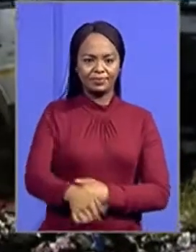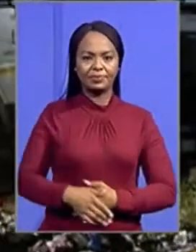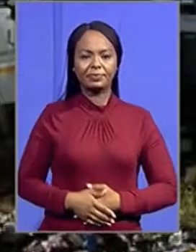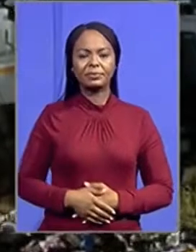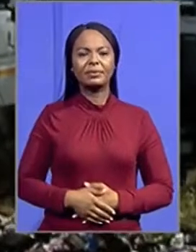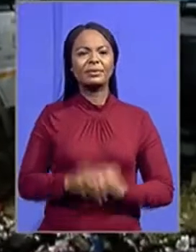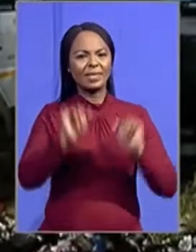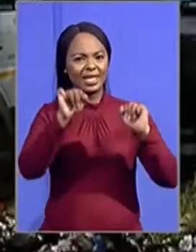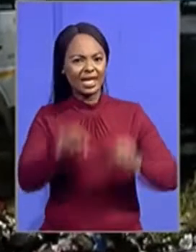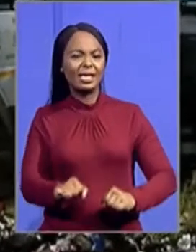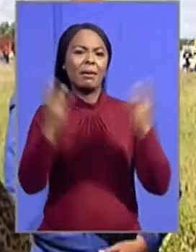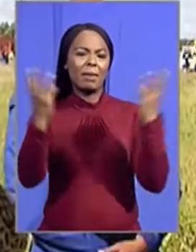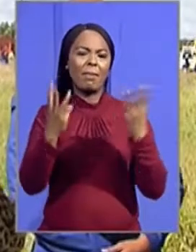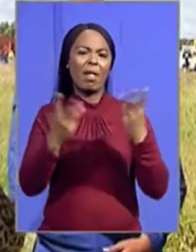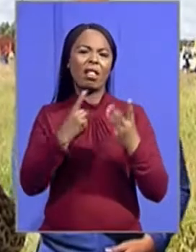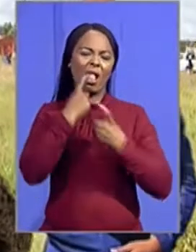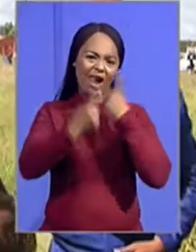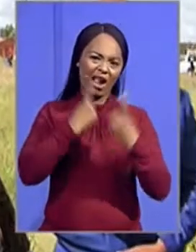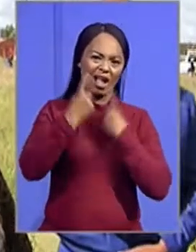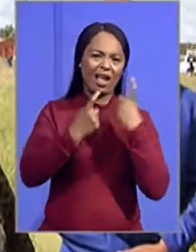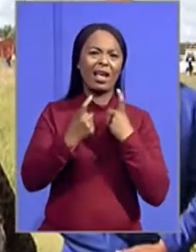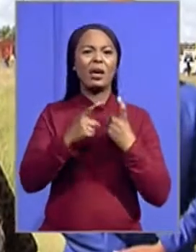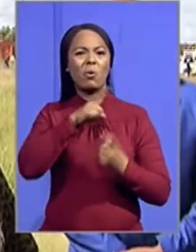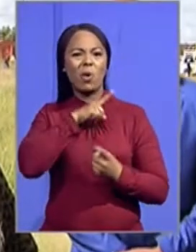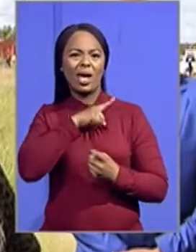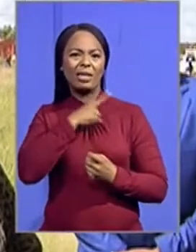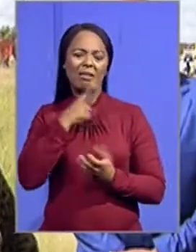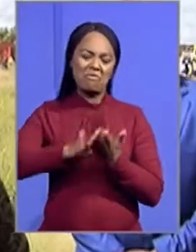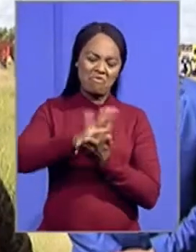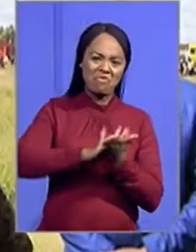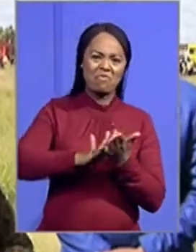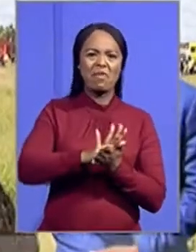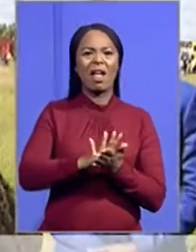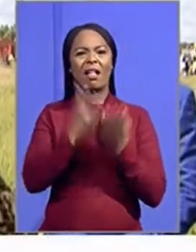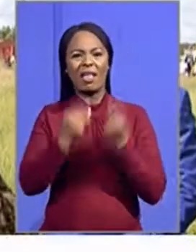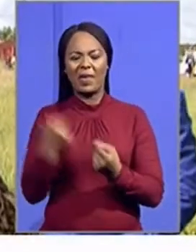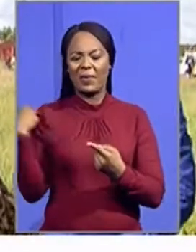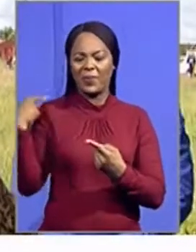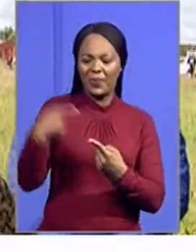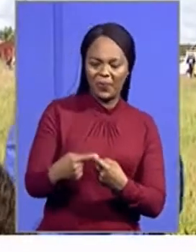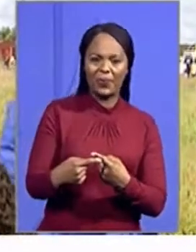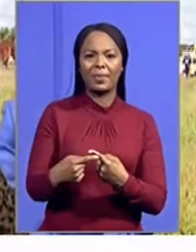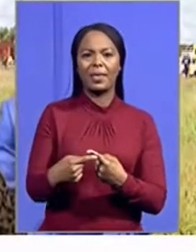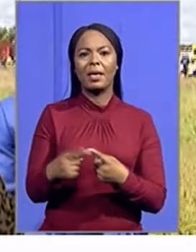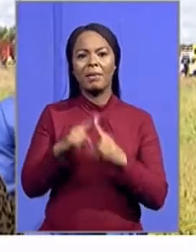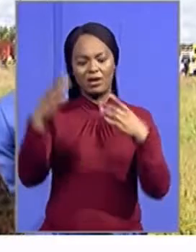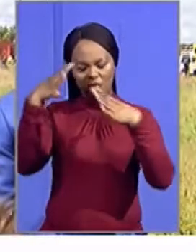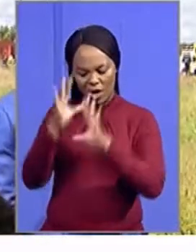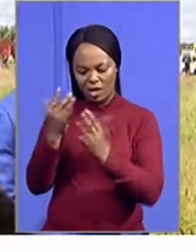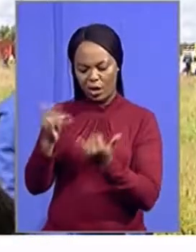the issues of cleanliness. And in our 100 days, one of the issues which was